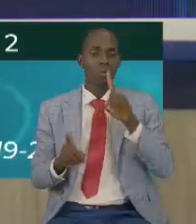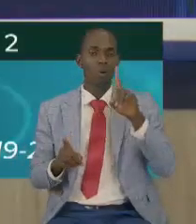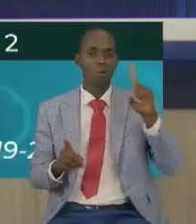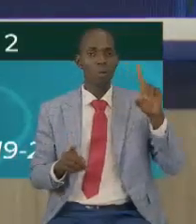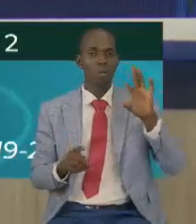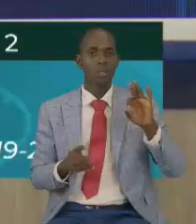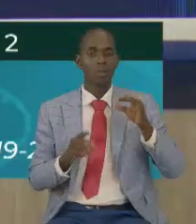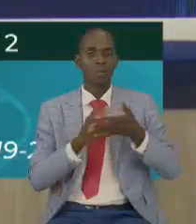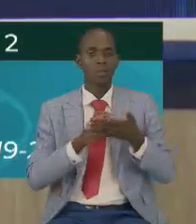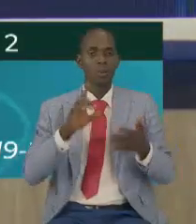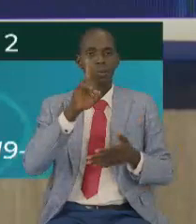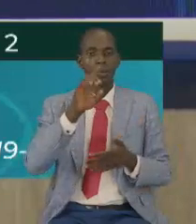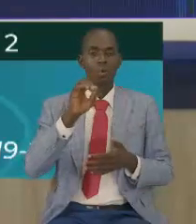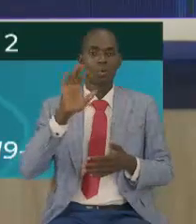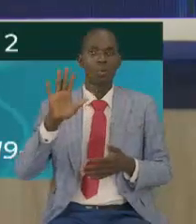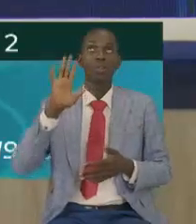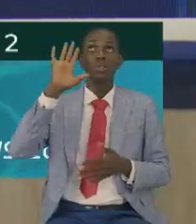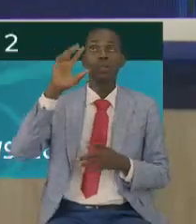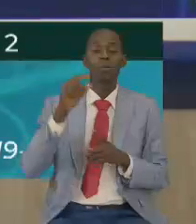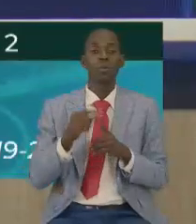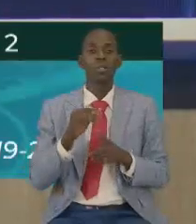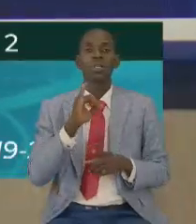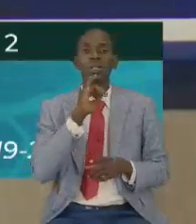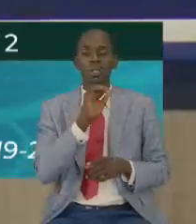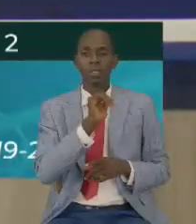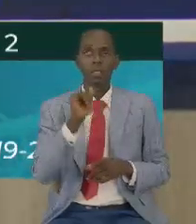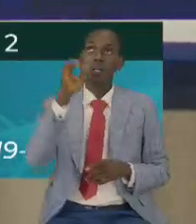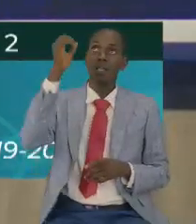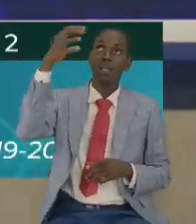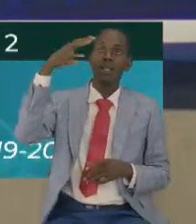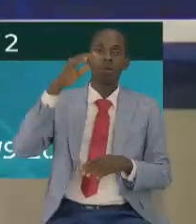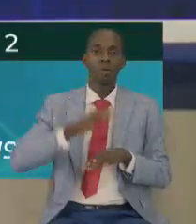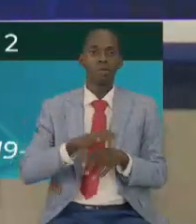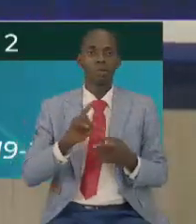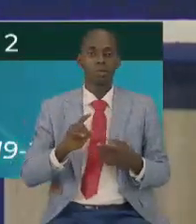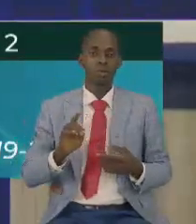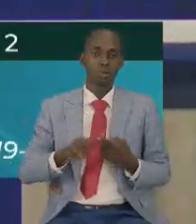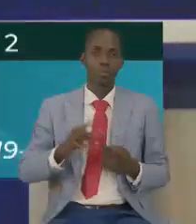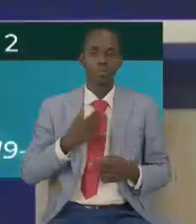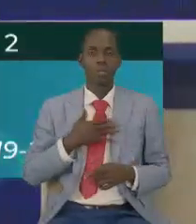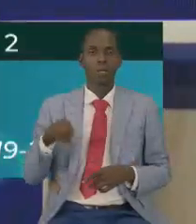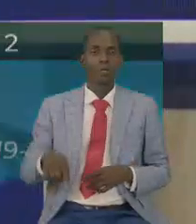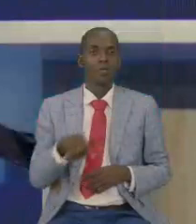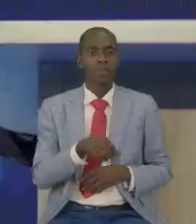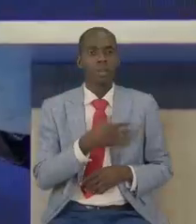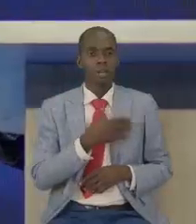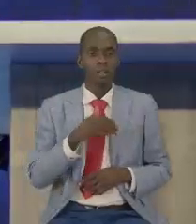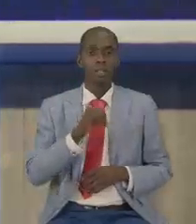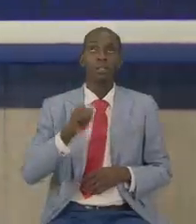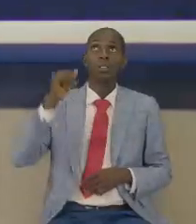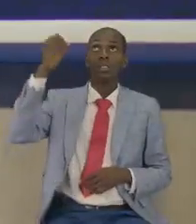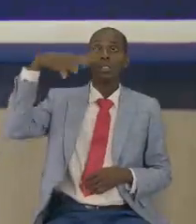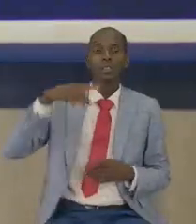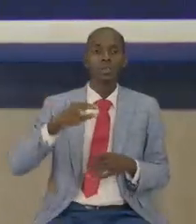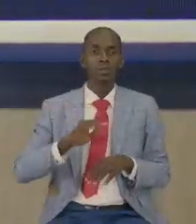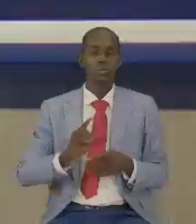is a lamp unto my feet and a light unto my path. Where could you